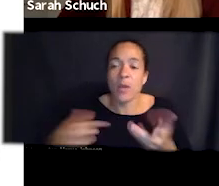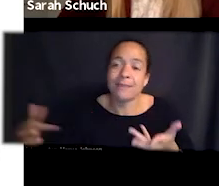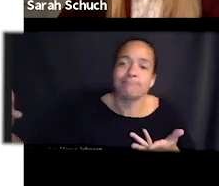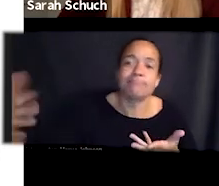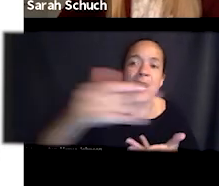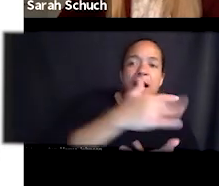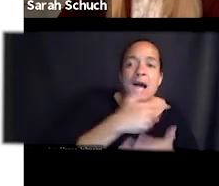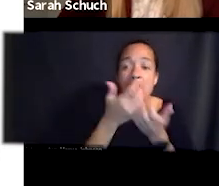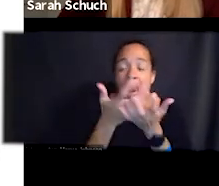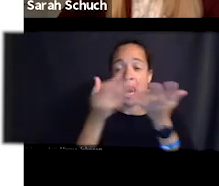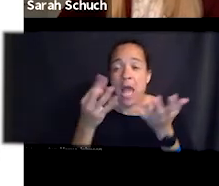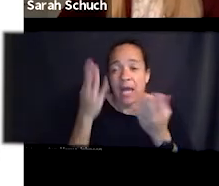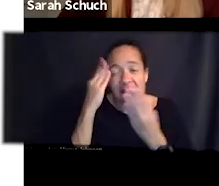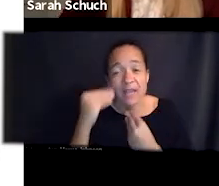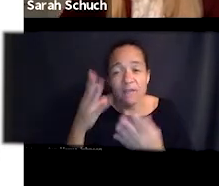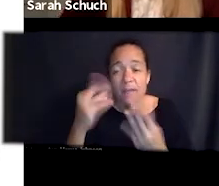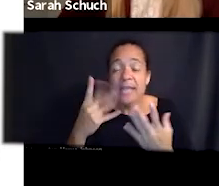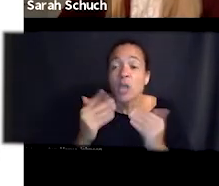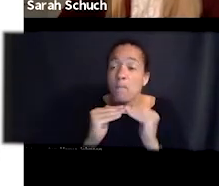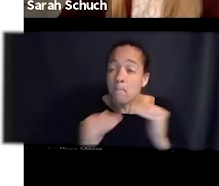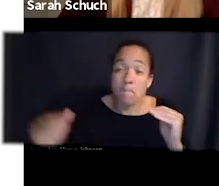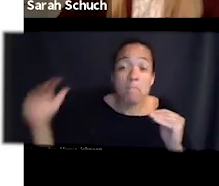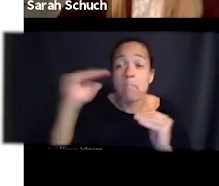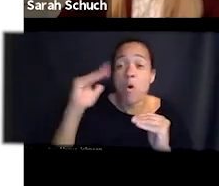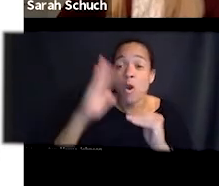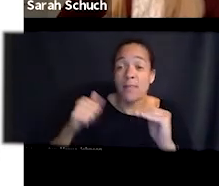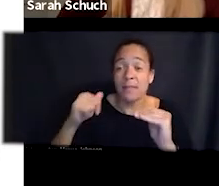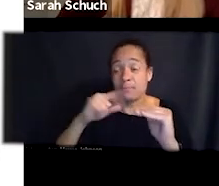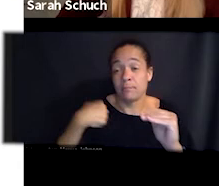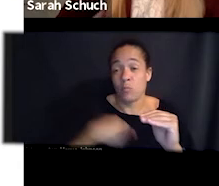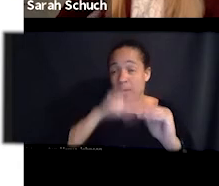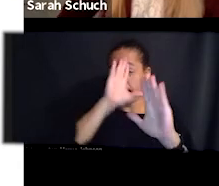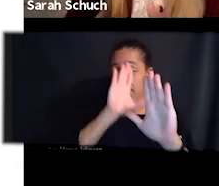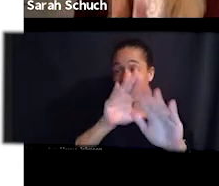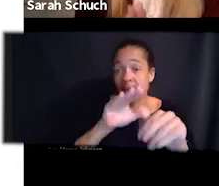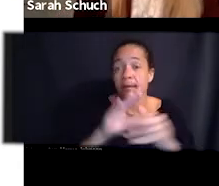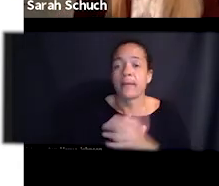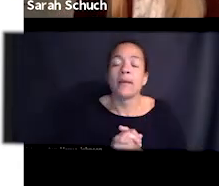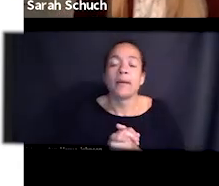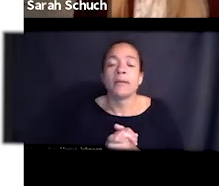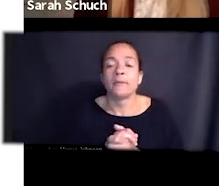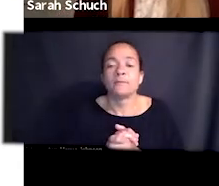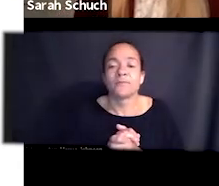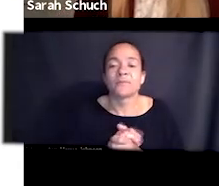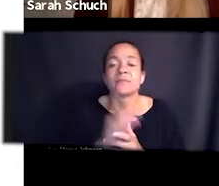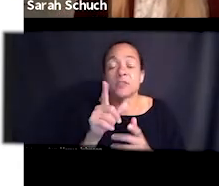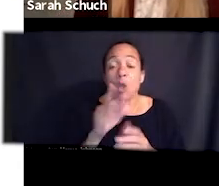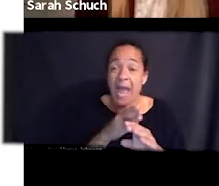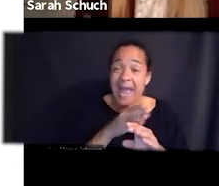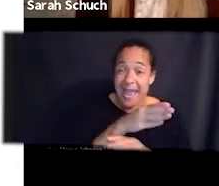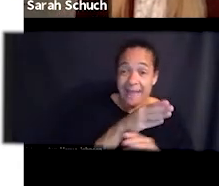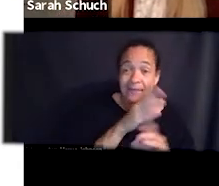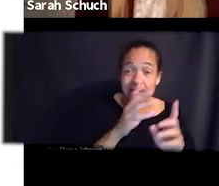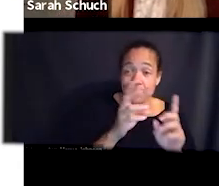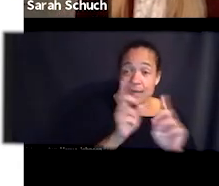this, probably way more than we thought we would get. So it's making sure to put time aside after these community